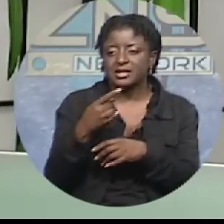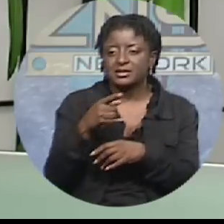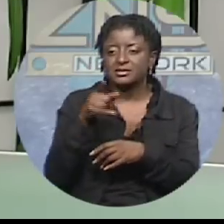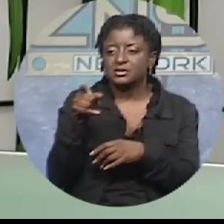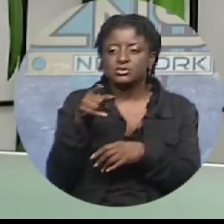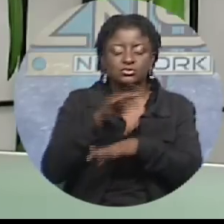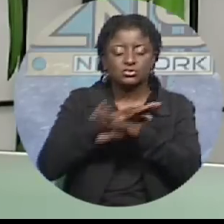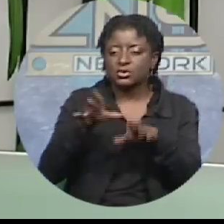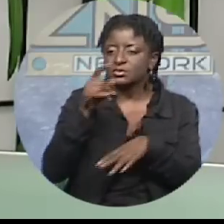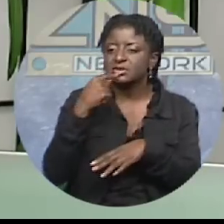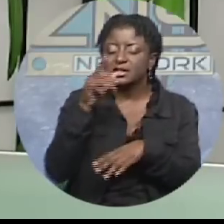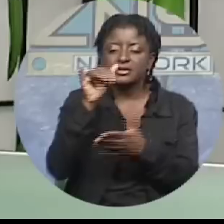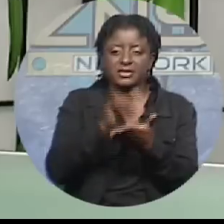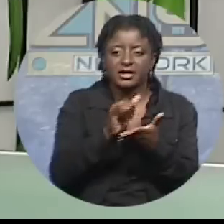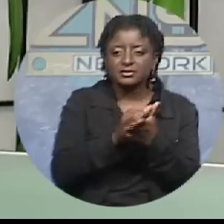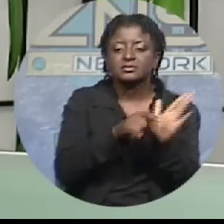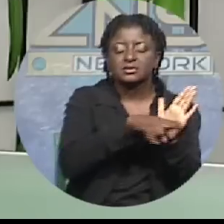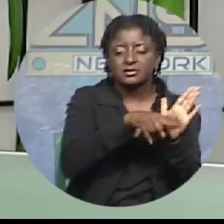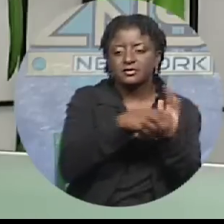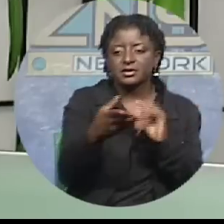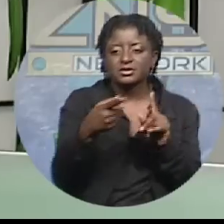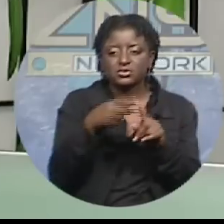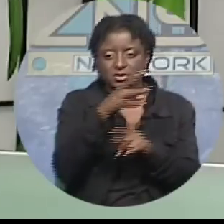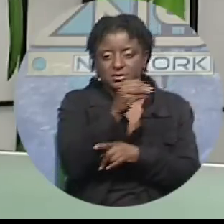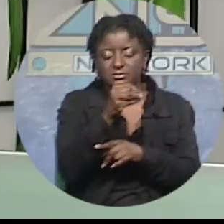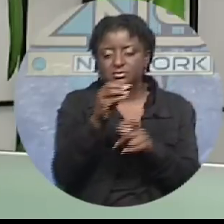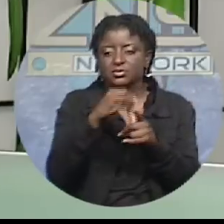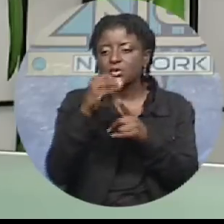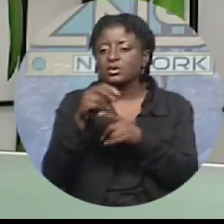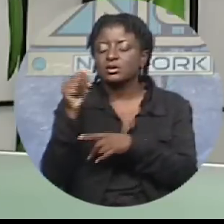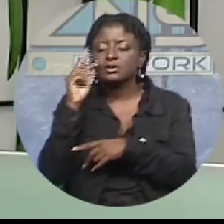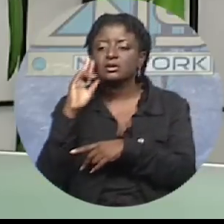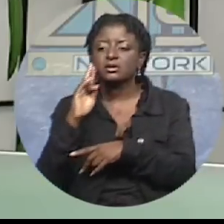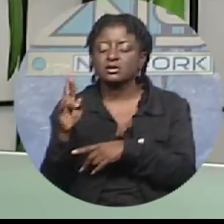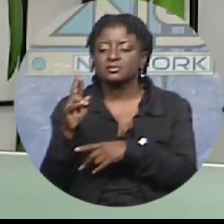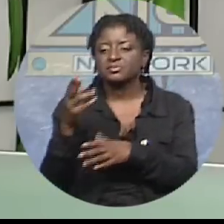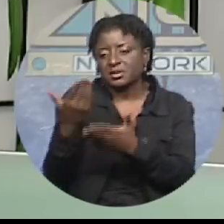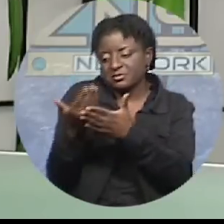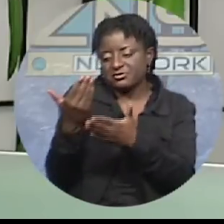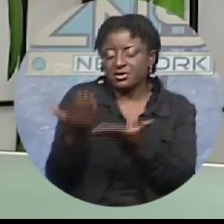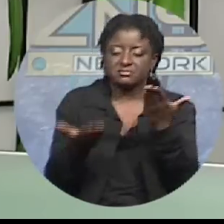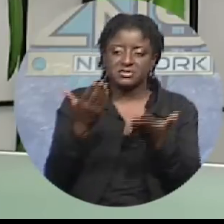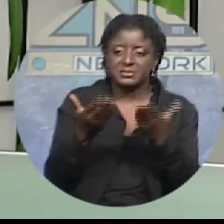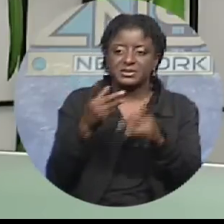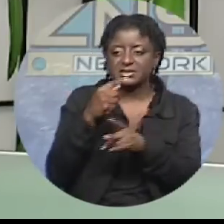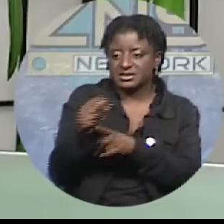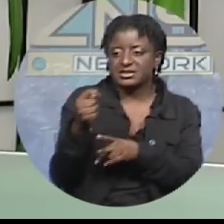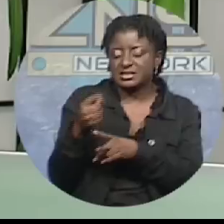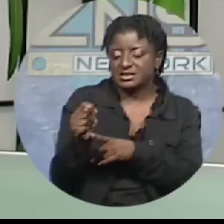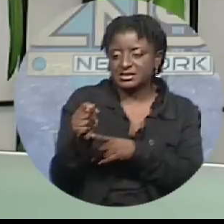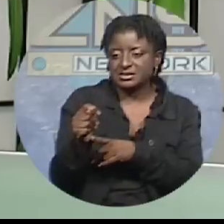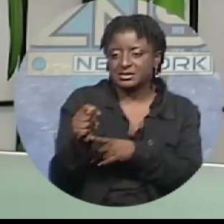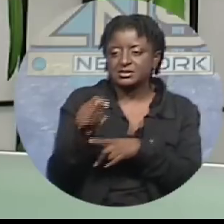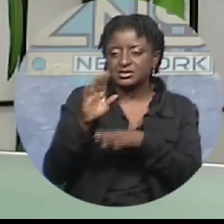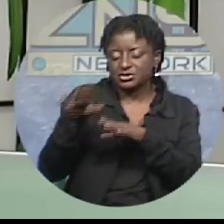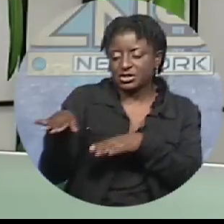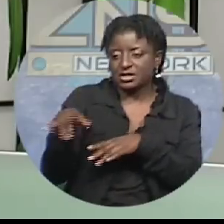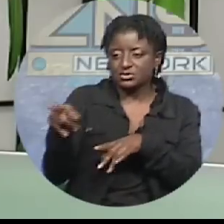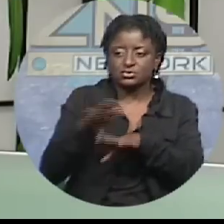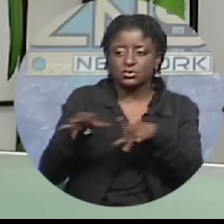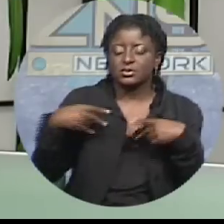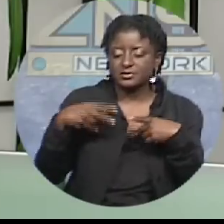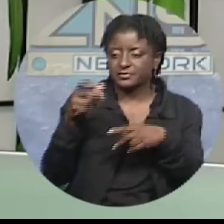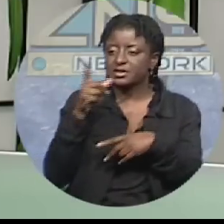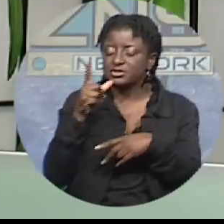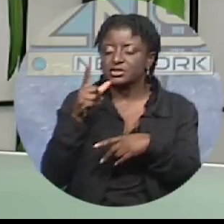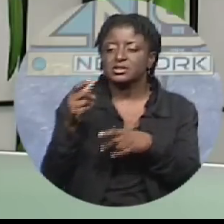don't say that to him or her." Or if we don't have lunch, before they may have been teasing the child that, you know, you don't even have lunch. Now the class is